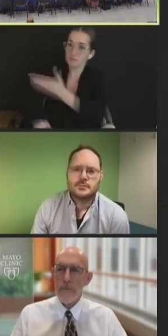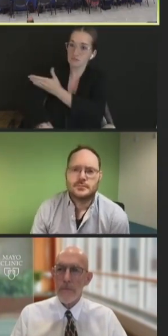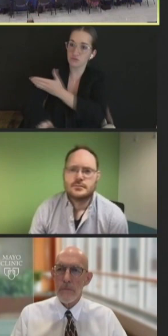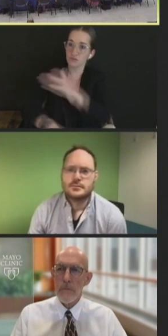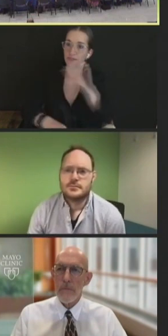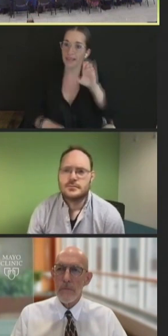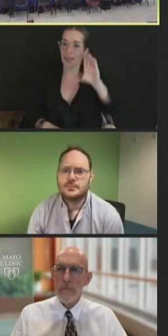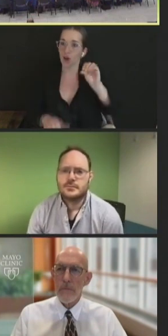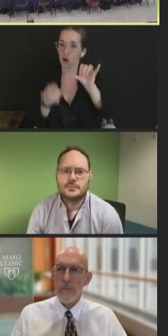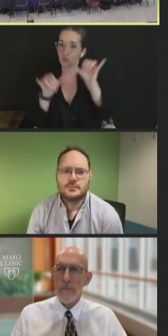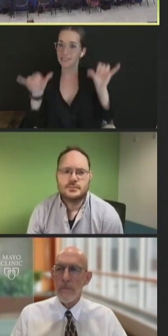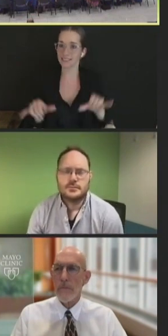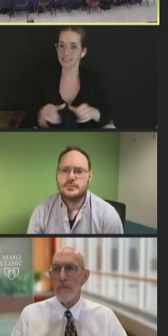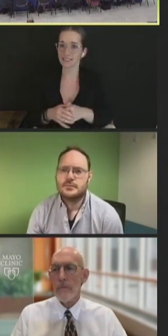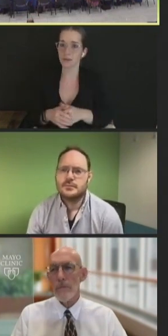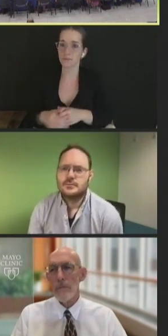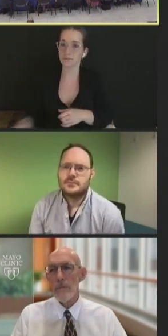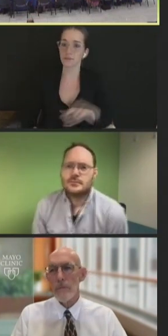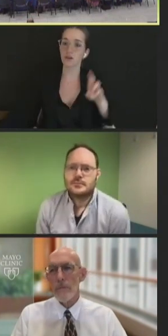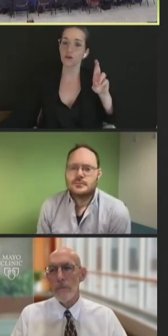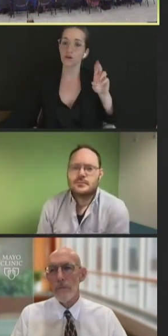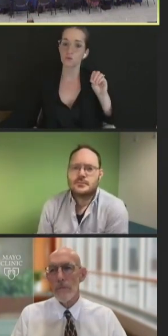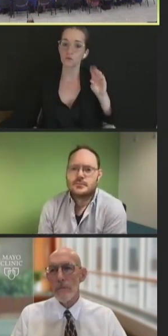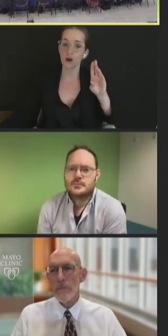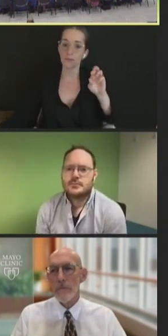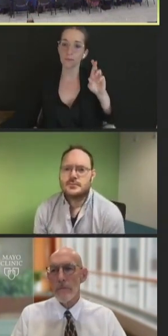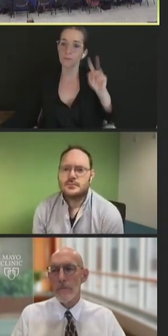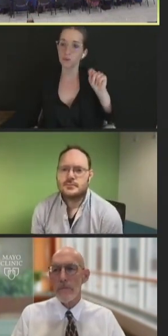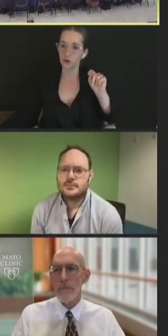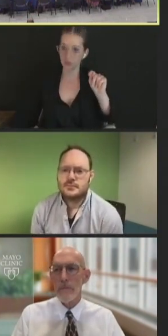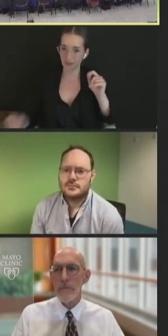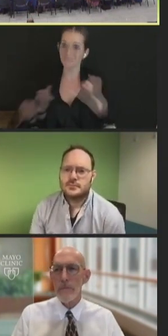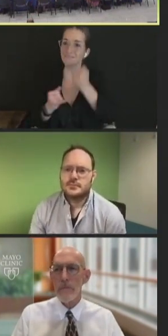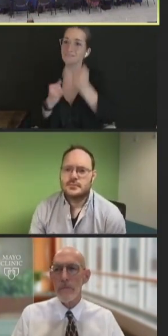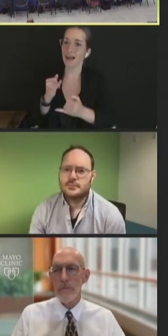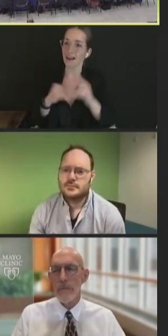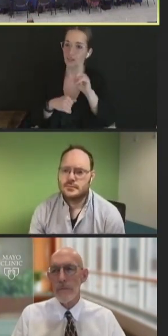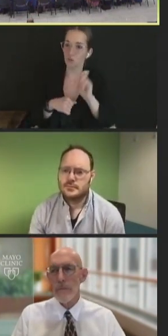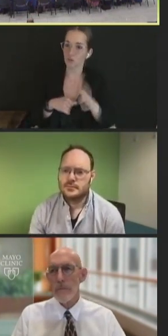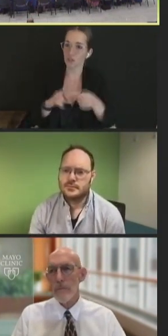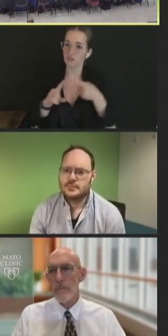And our final question or comment from Dr. Slater.